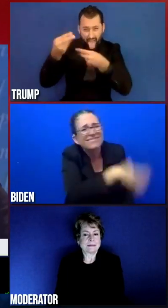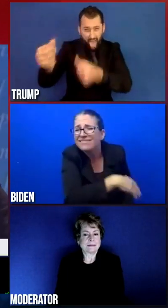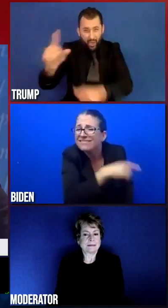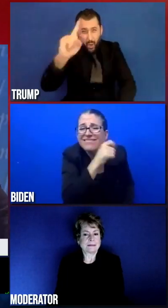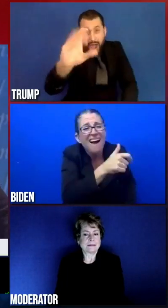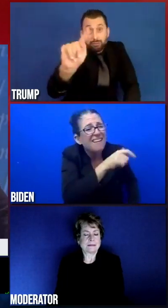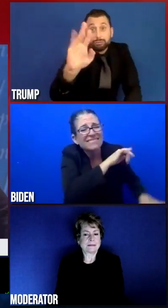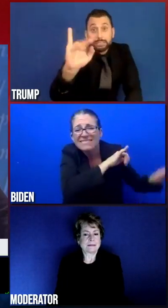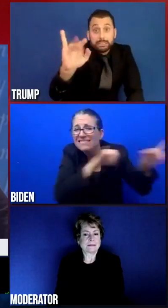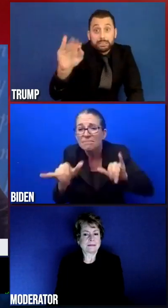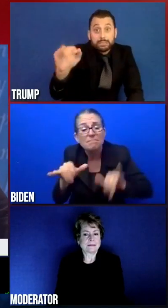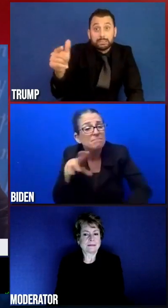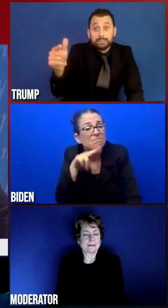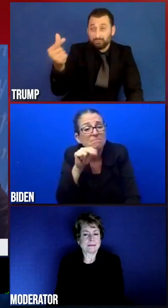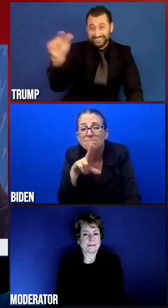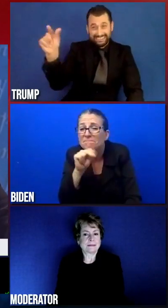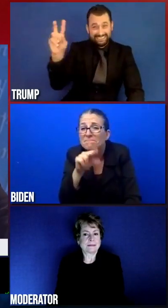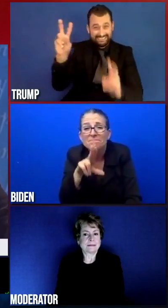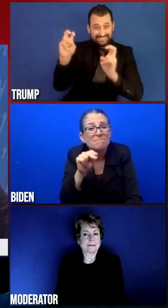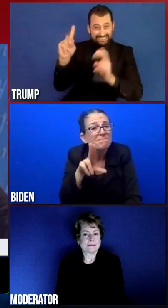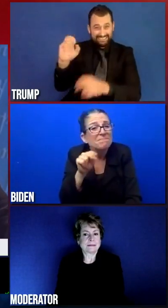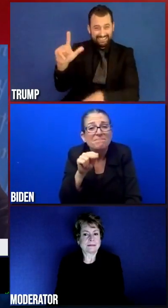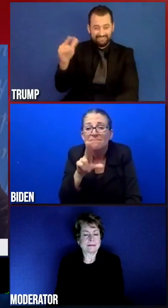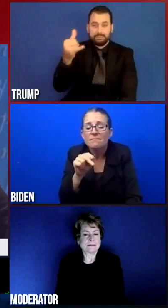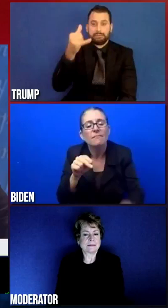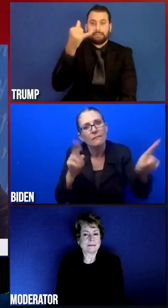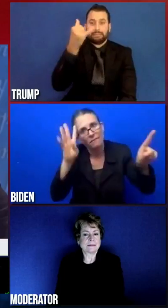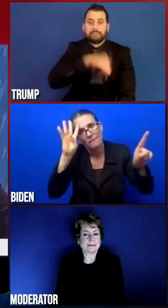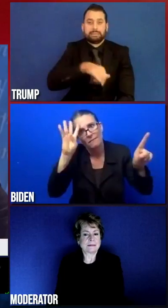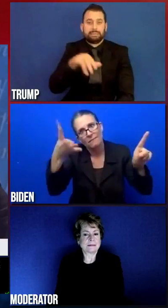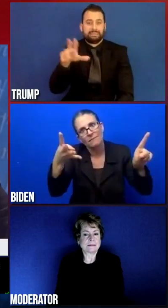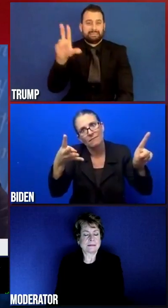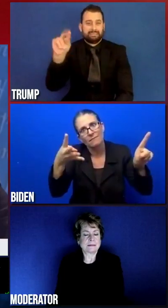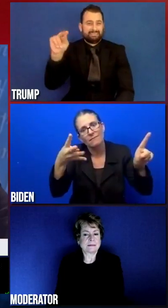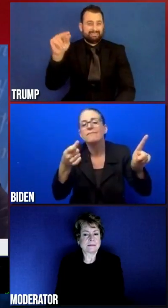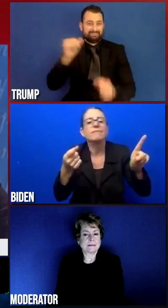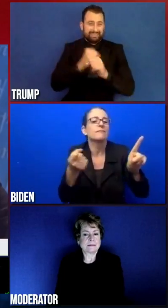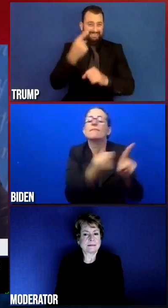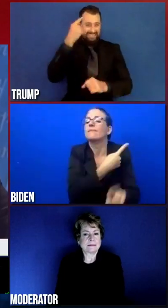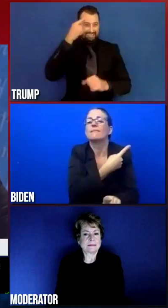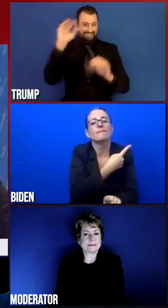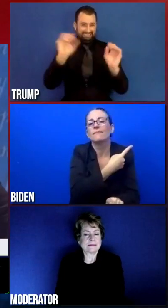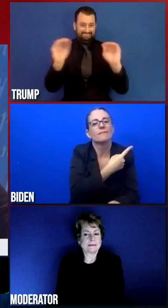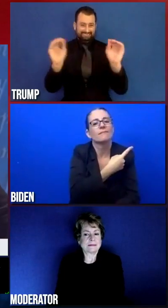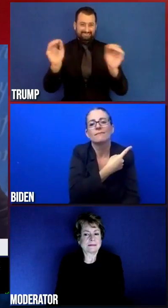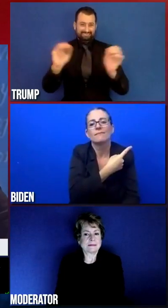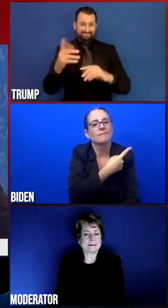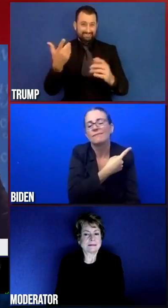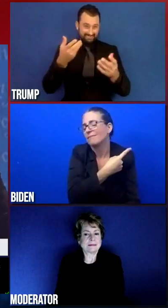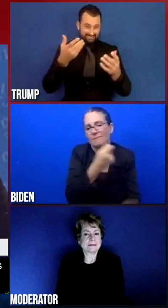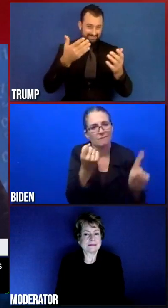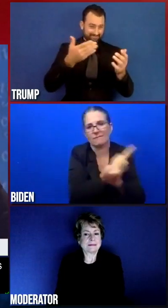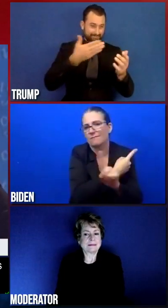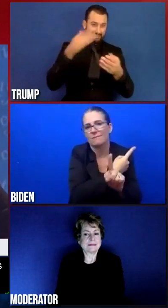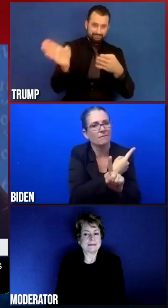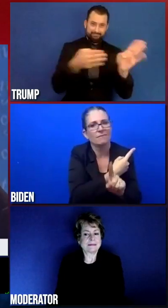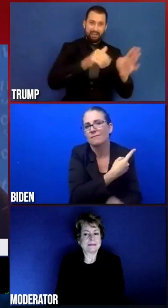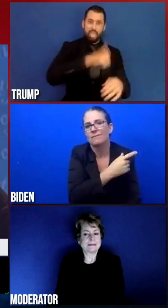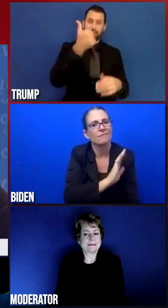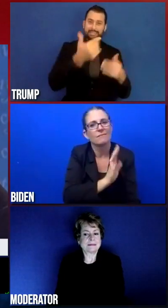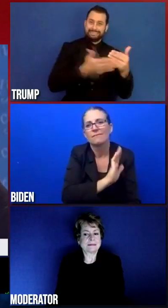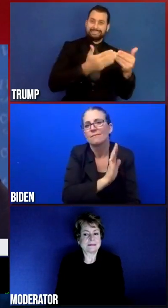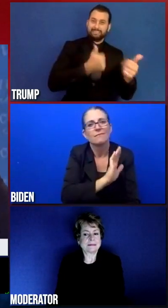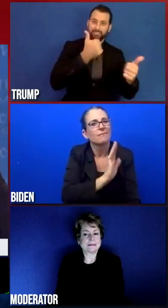out, where they want to take out the cows too. That's not true either, right? This is a $100 trillion. Look, that's